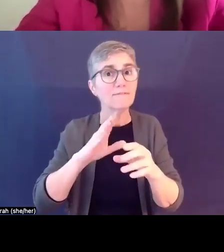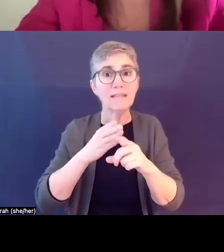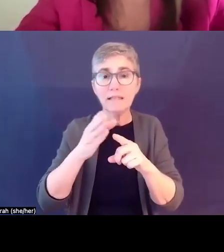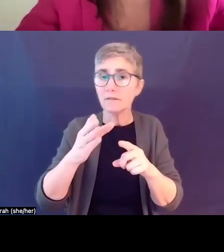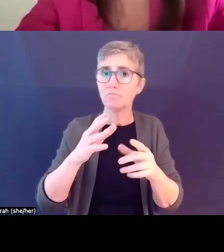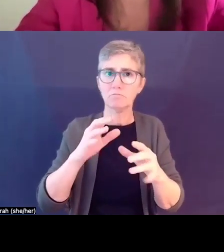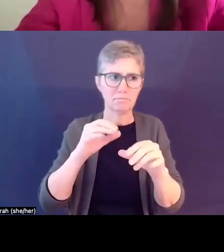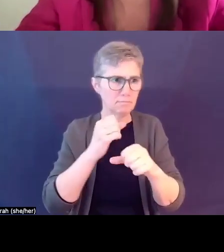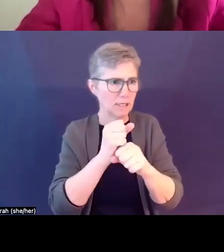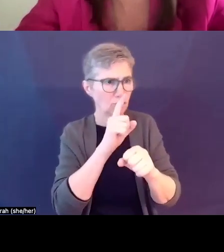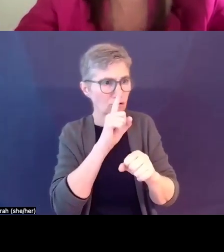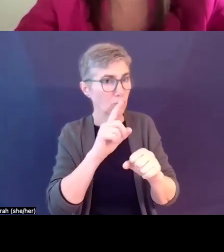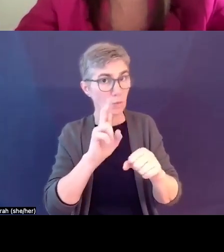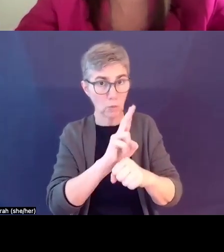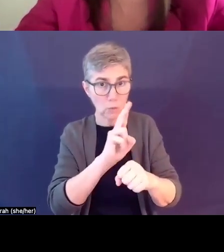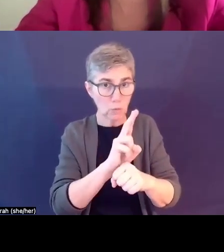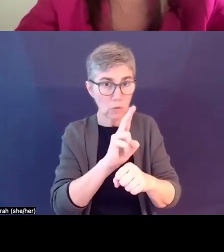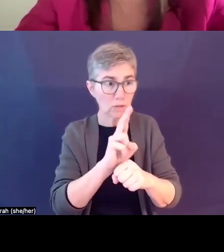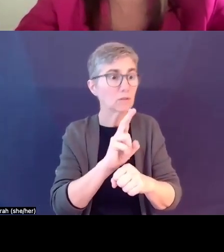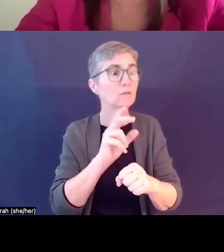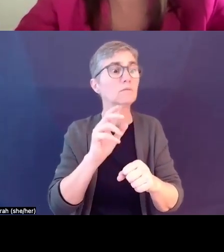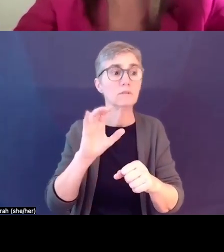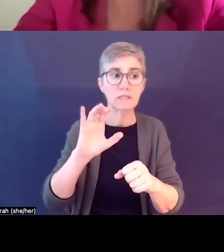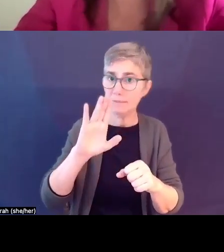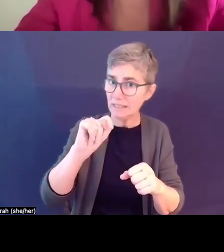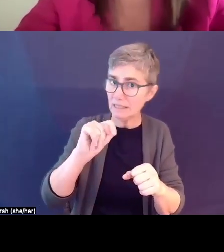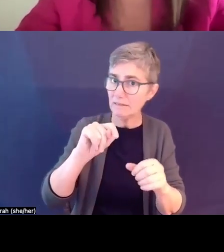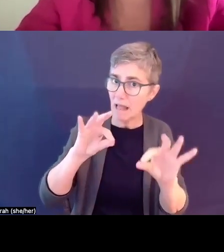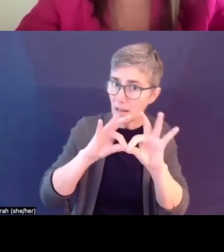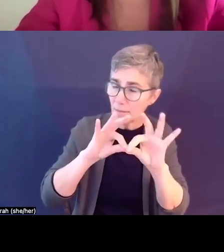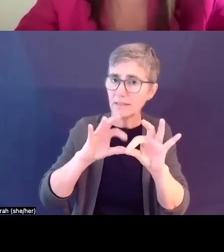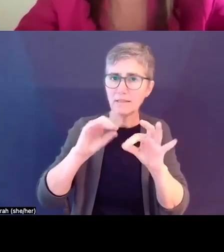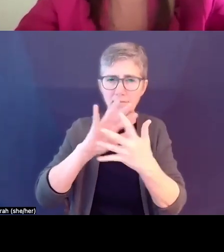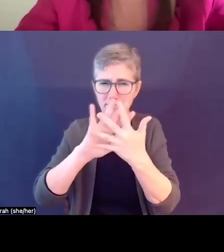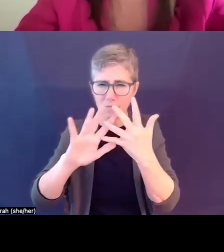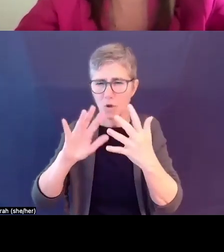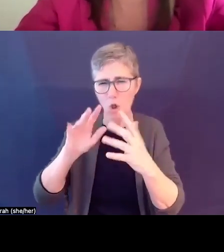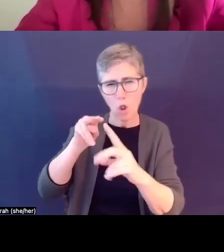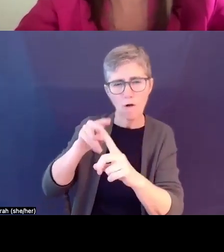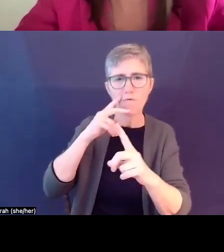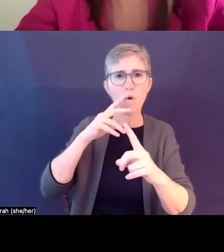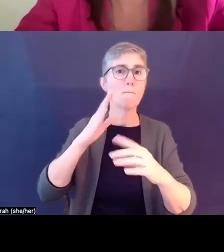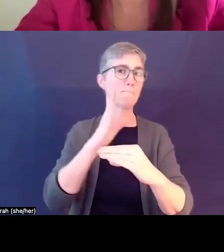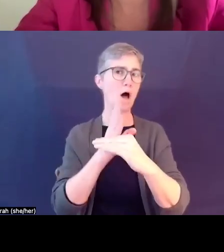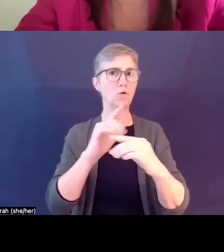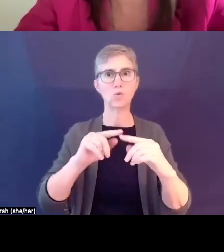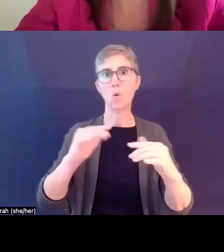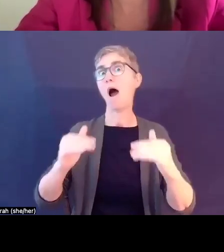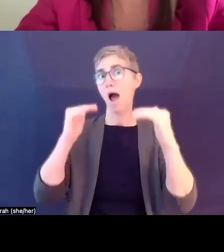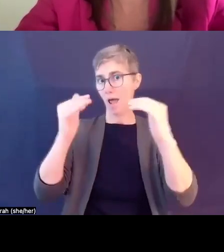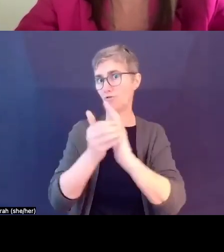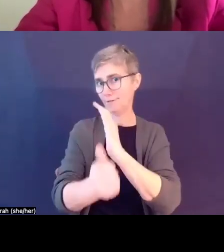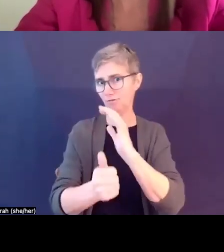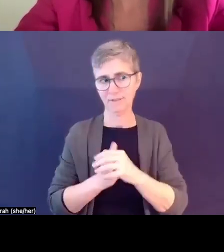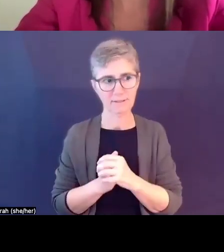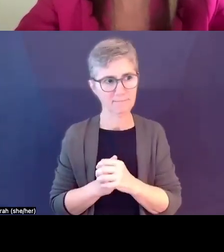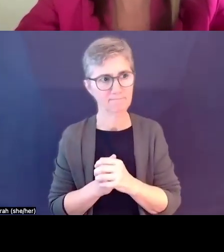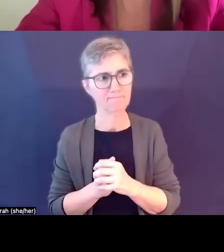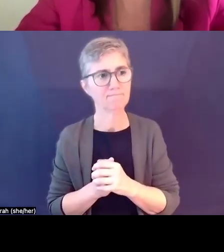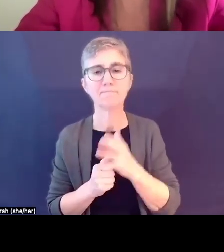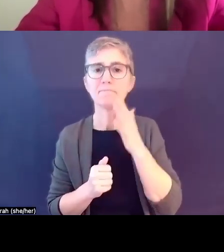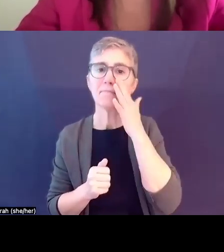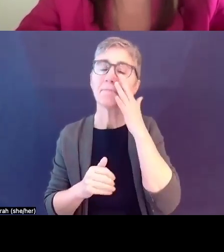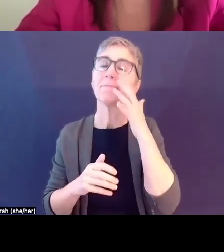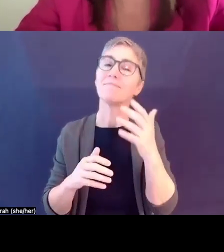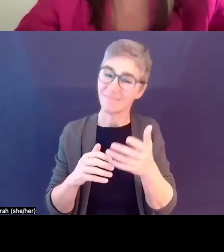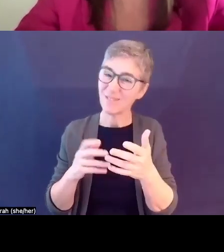used and are proficient with essential CBT elements. And we look for moderate to high proficiency. Next, please. You can see